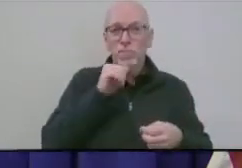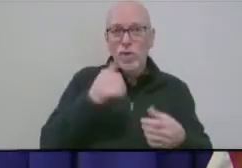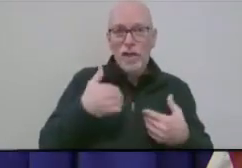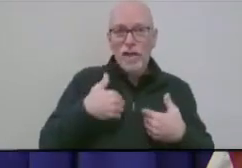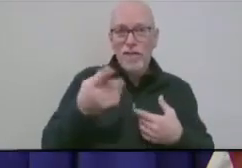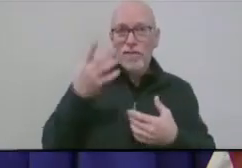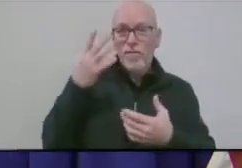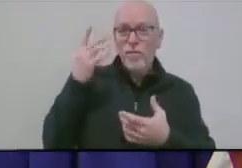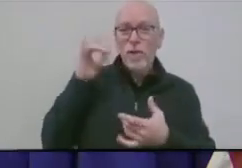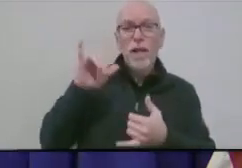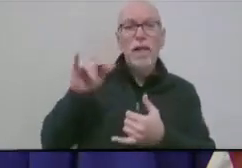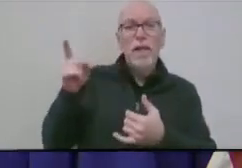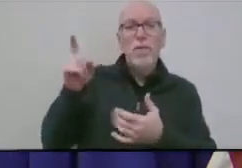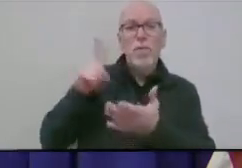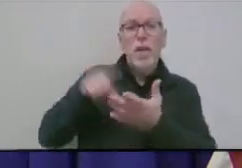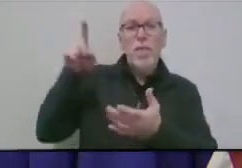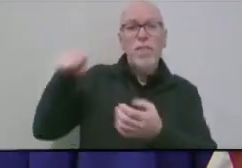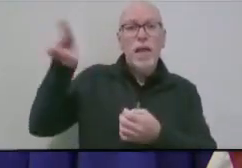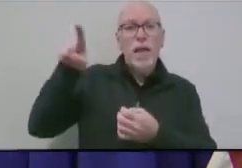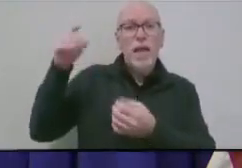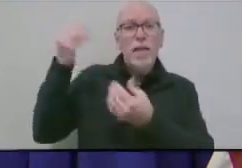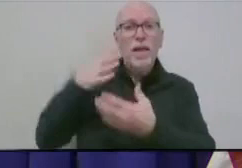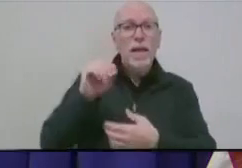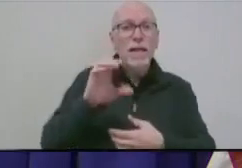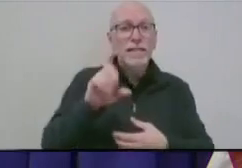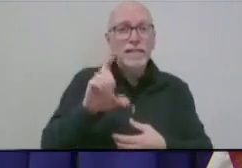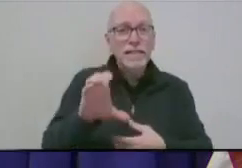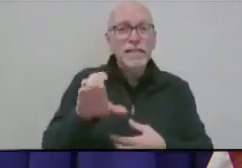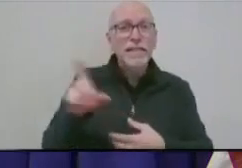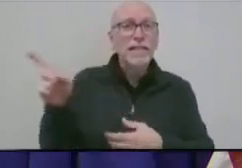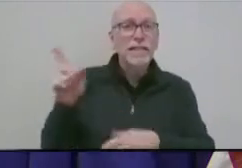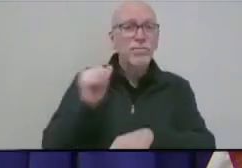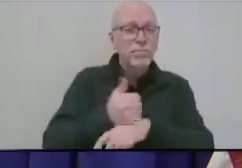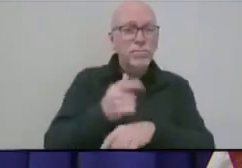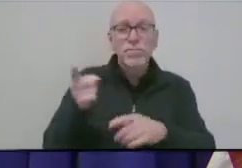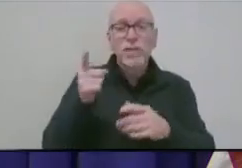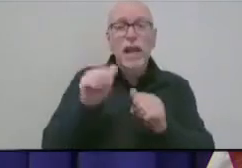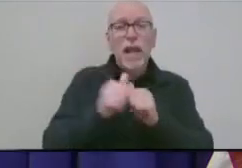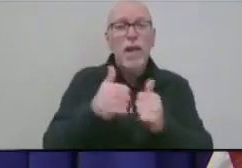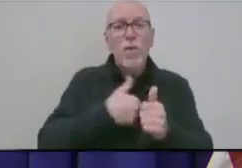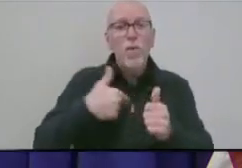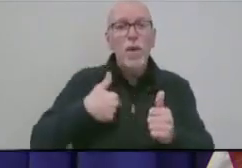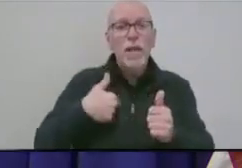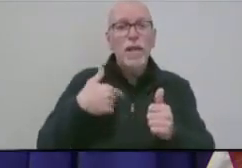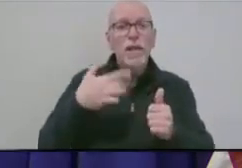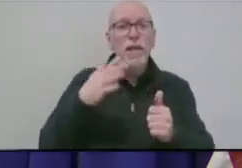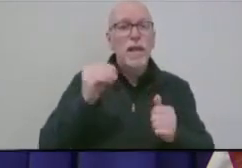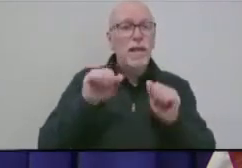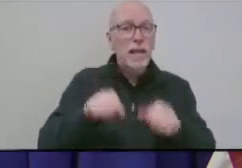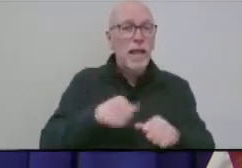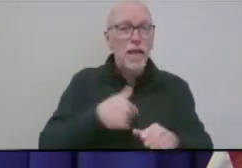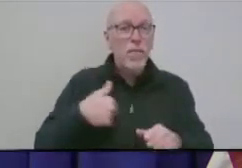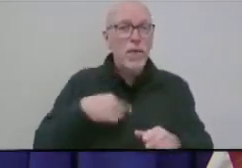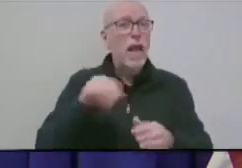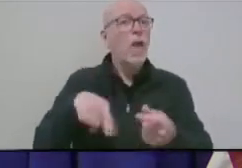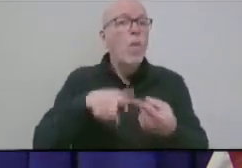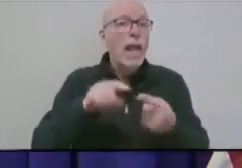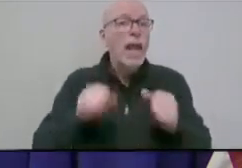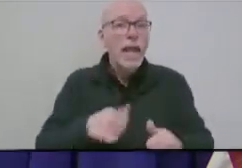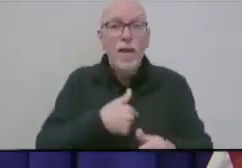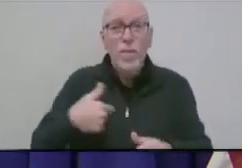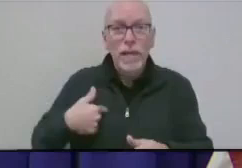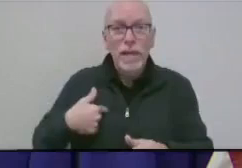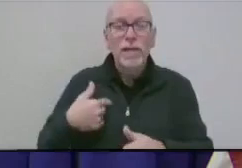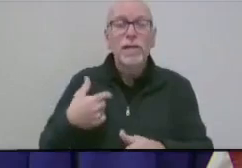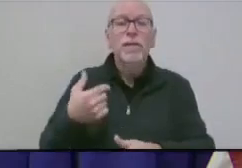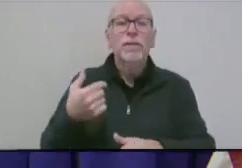guidance that they and the CDC has put out in terms of how we and can we and when can we